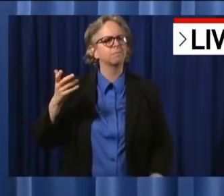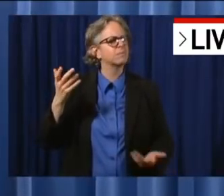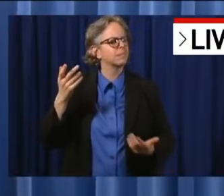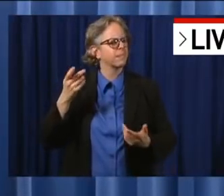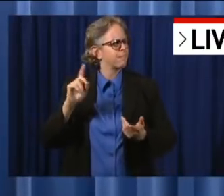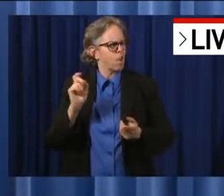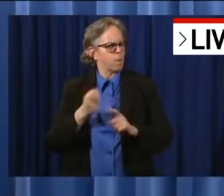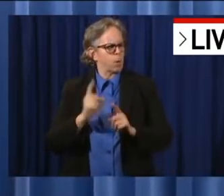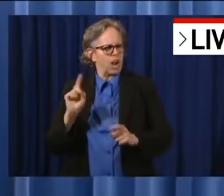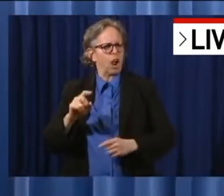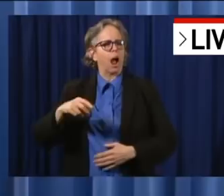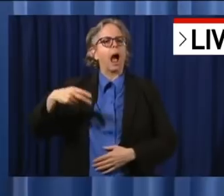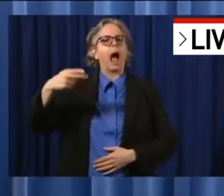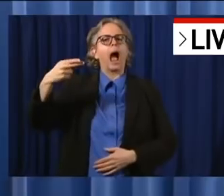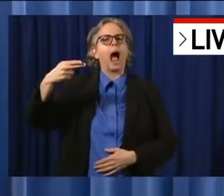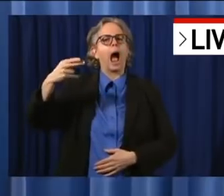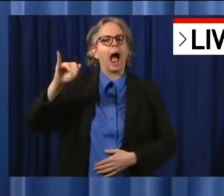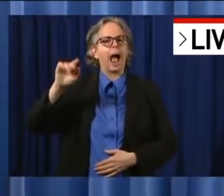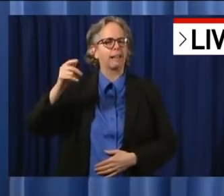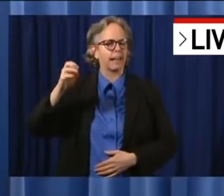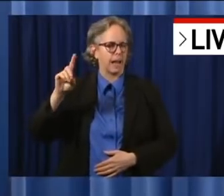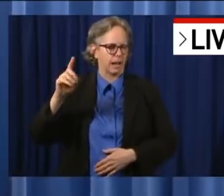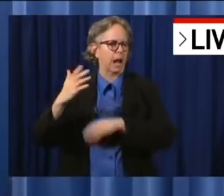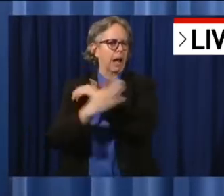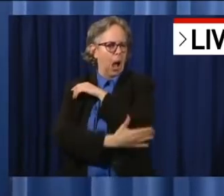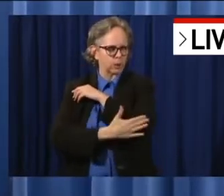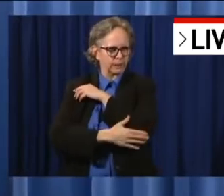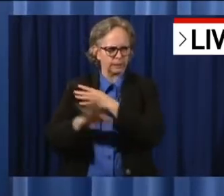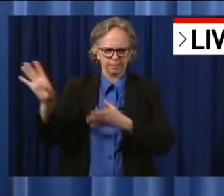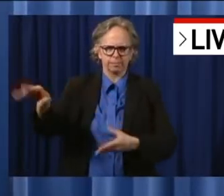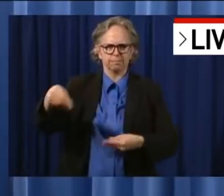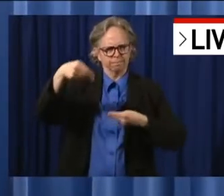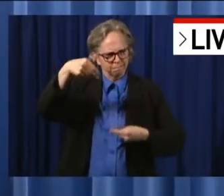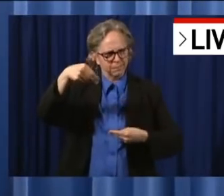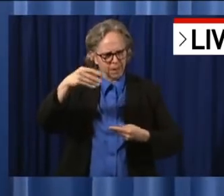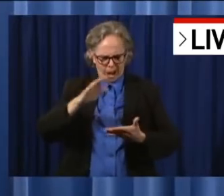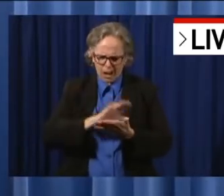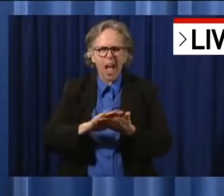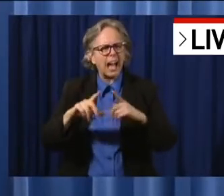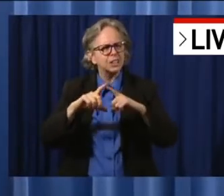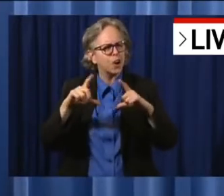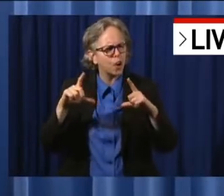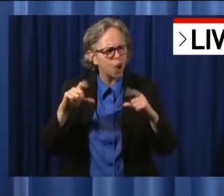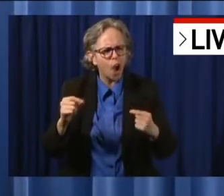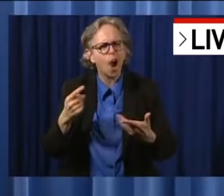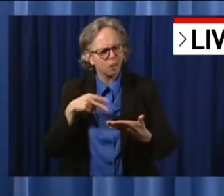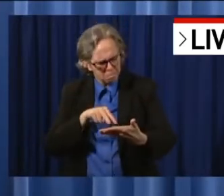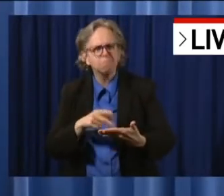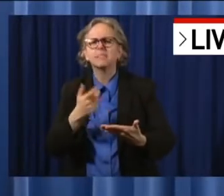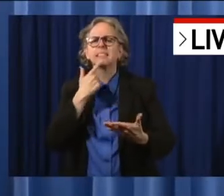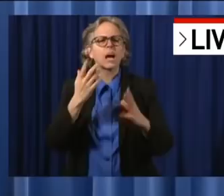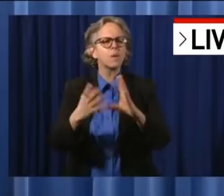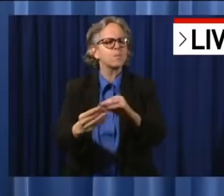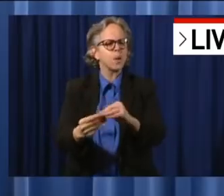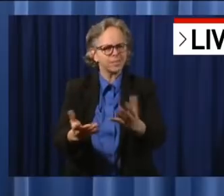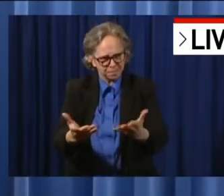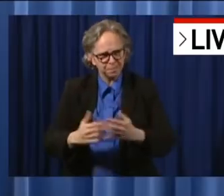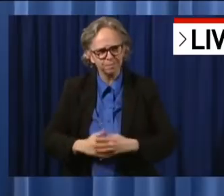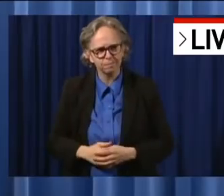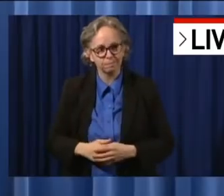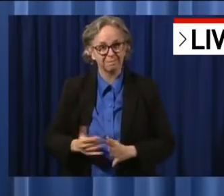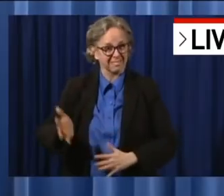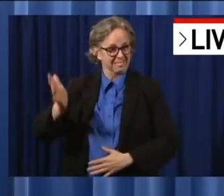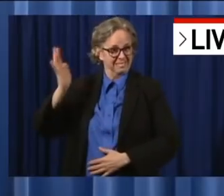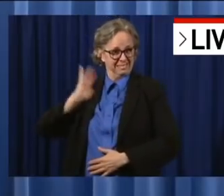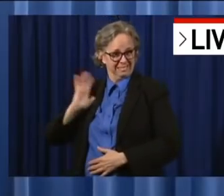And in part, what he sent me a nice card. When everything started with the virus, Connie, his wife, and our daughter Lauren